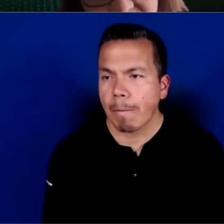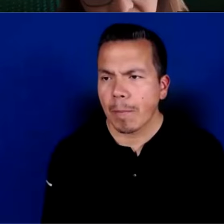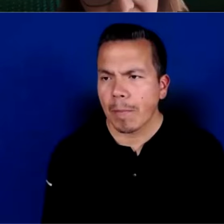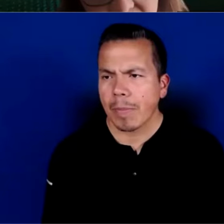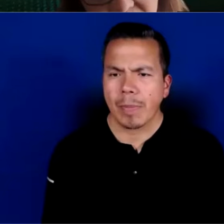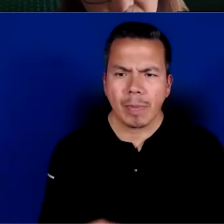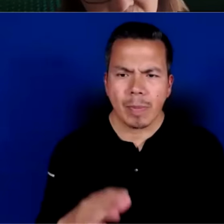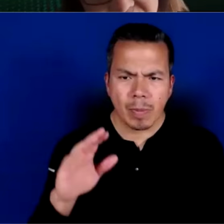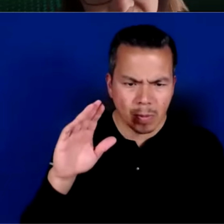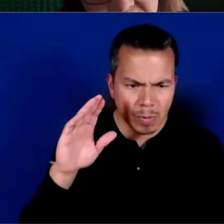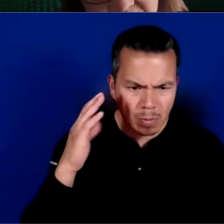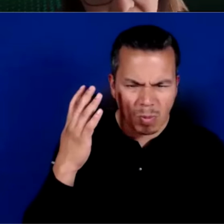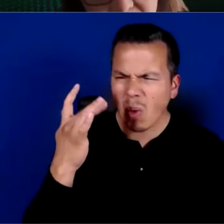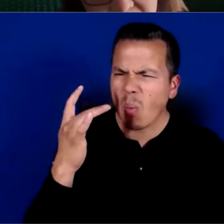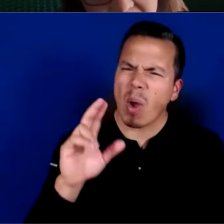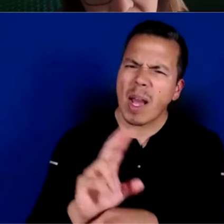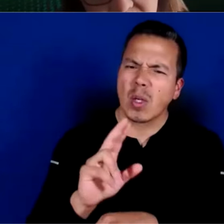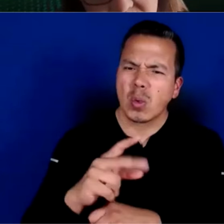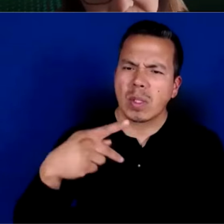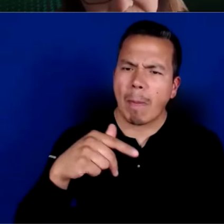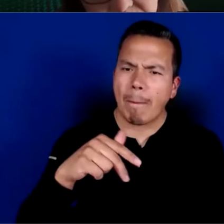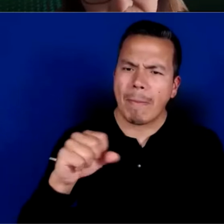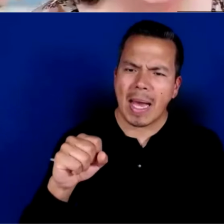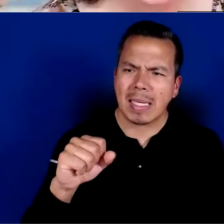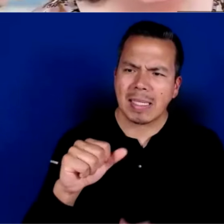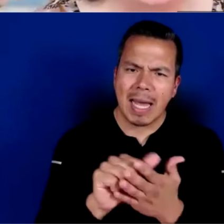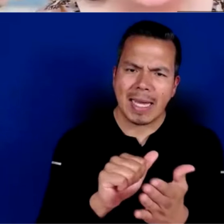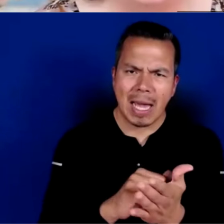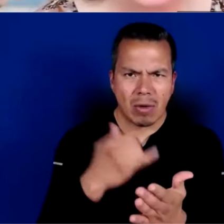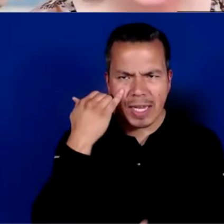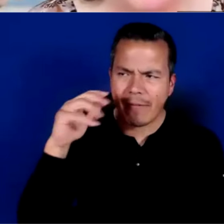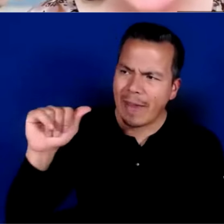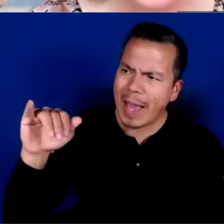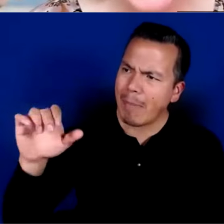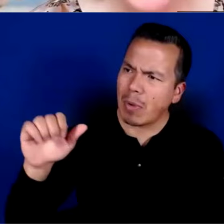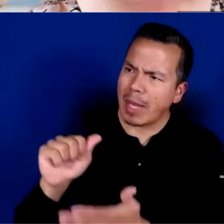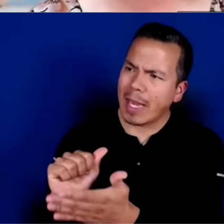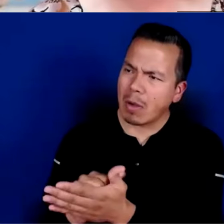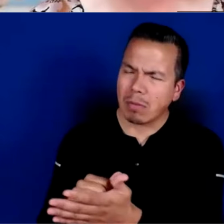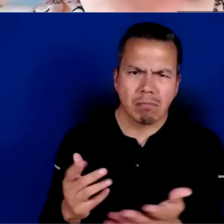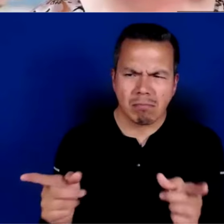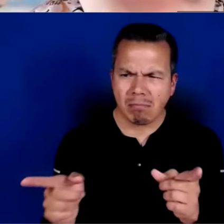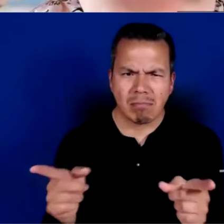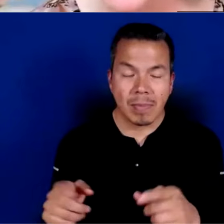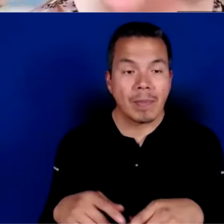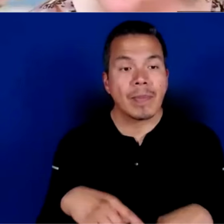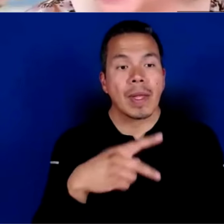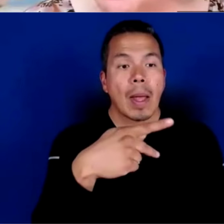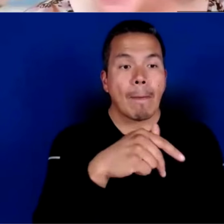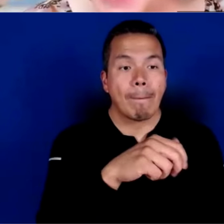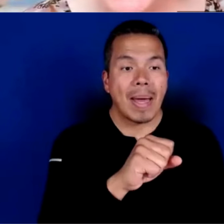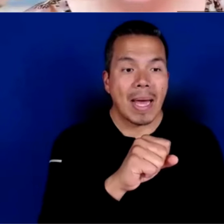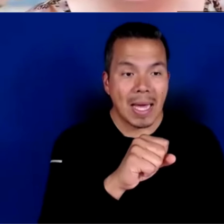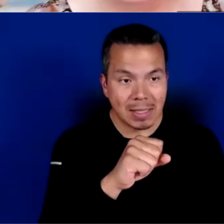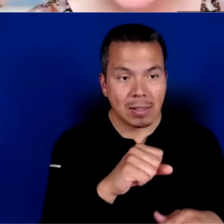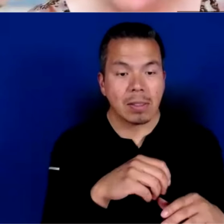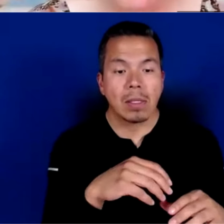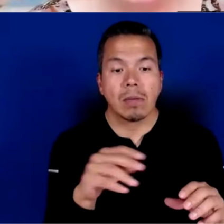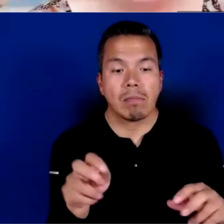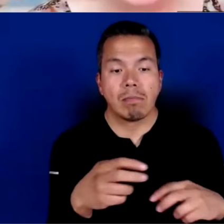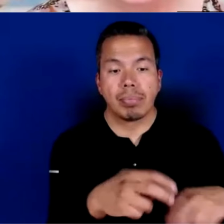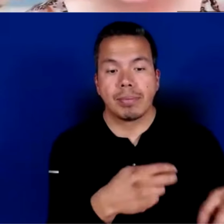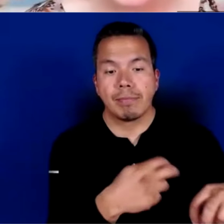a pass account if you can just save in an Able account? Because everything you put in the pass account, you get SSI to make up for that money. It